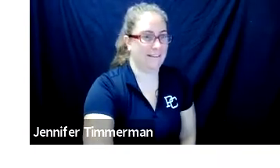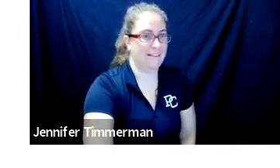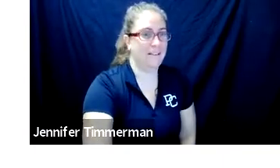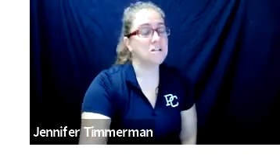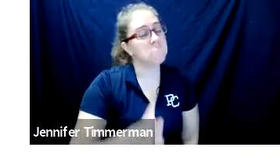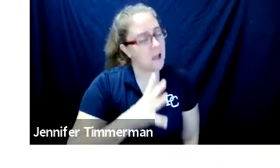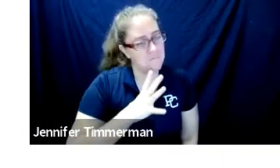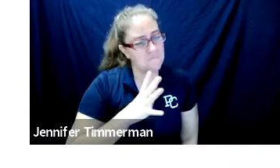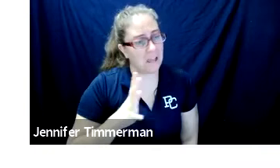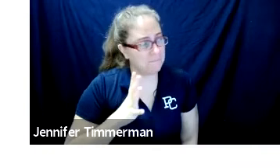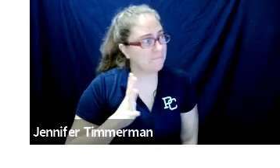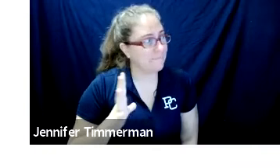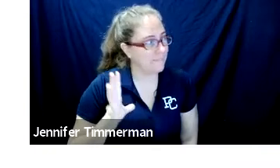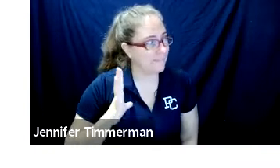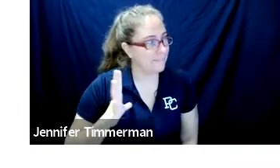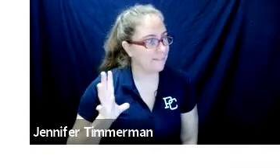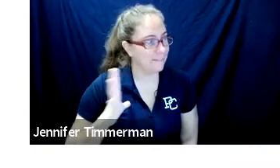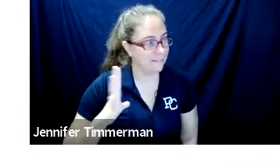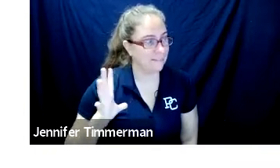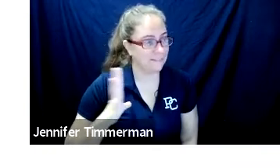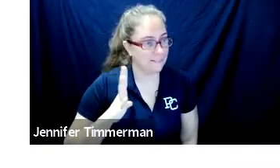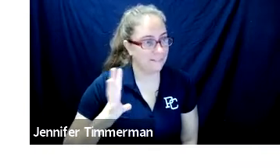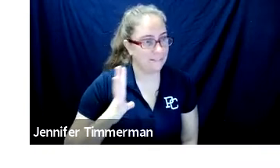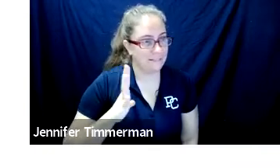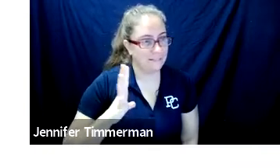Good. I'm fine.